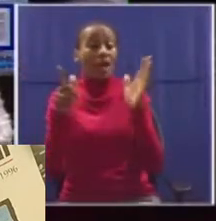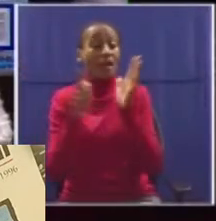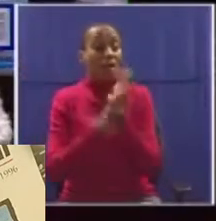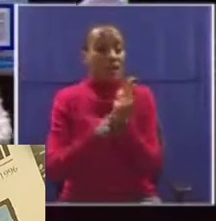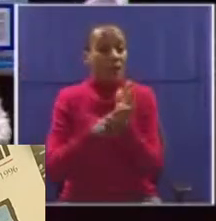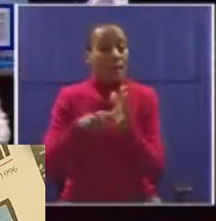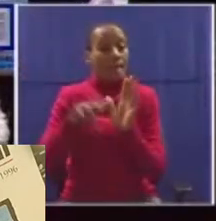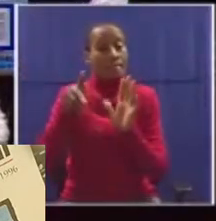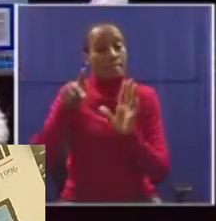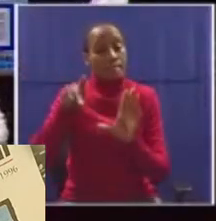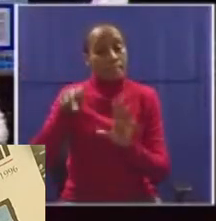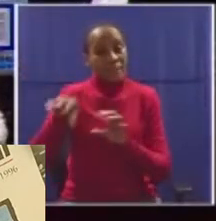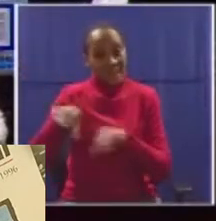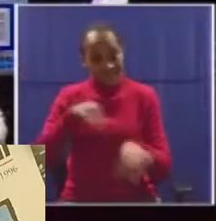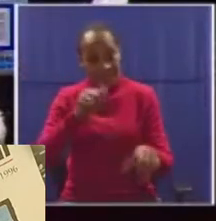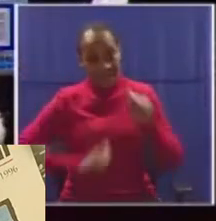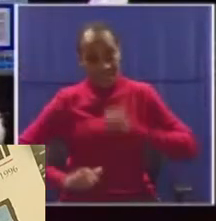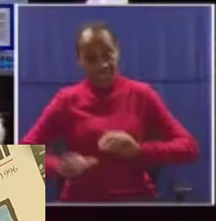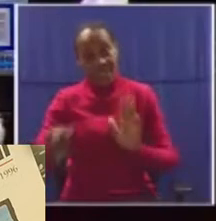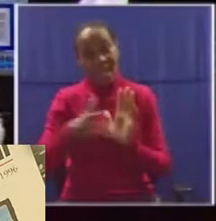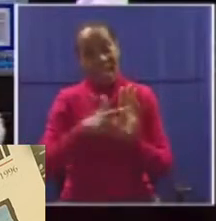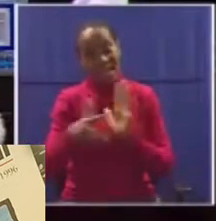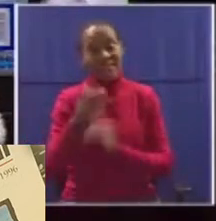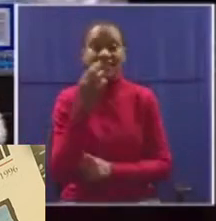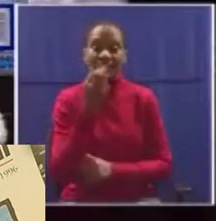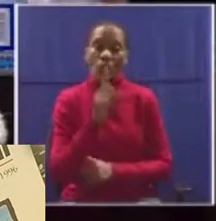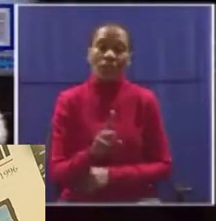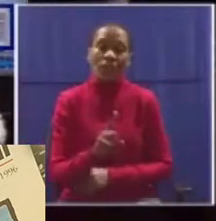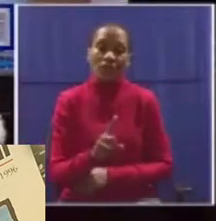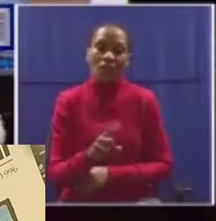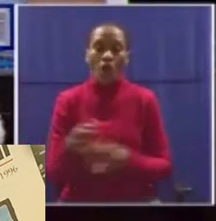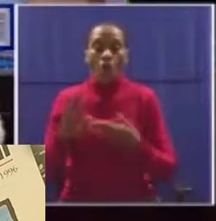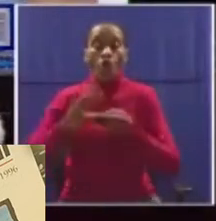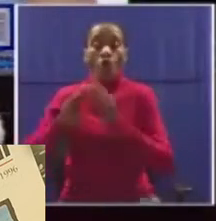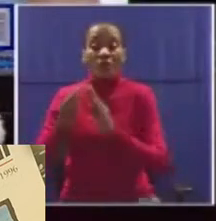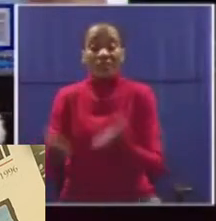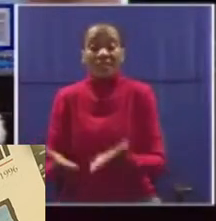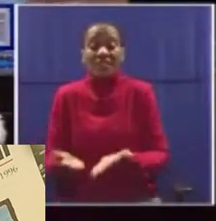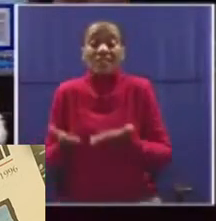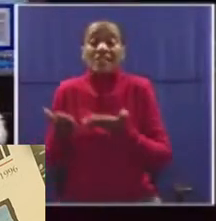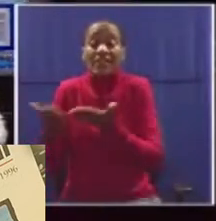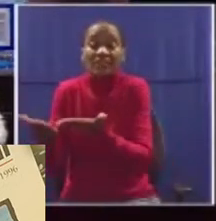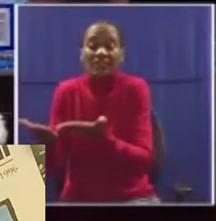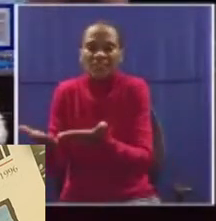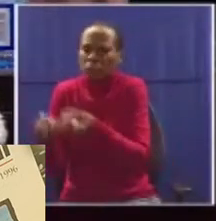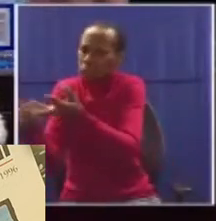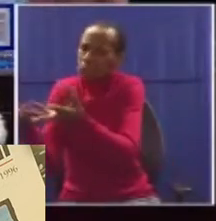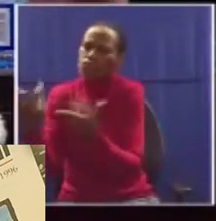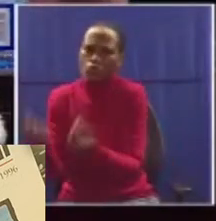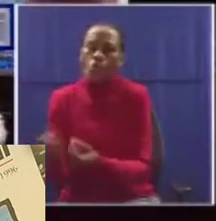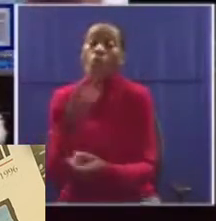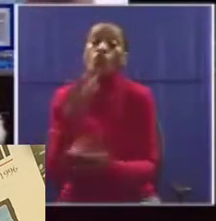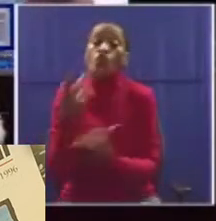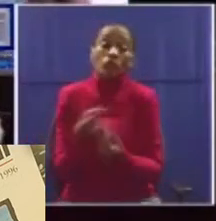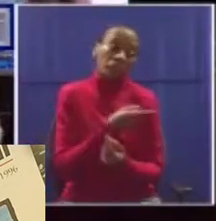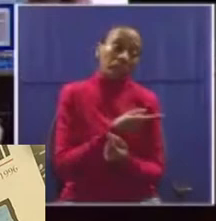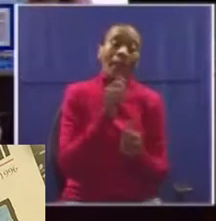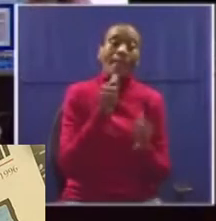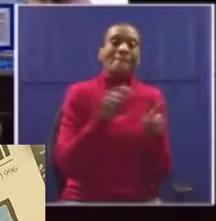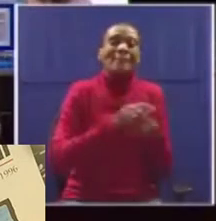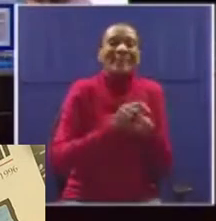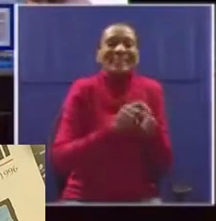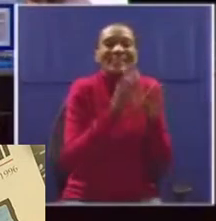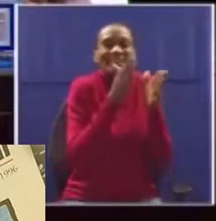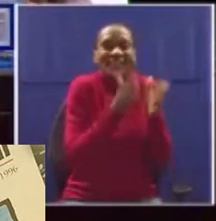Practice Act provides for the rendering of community services by candidate legal practitioners and